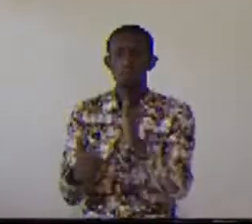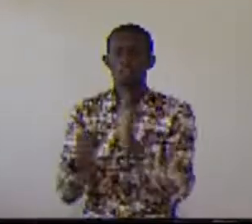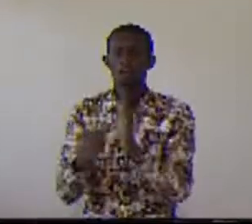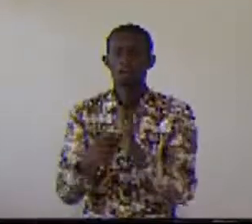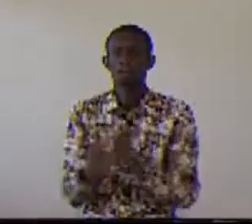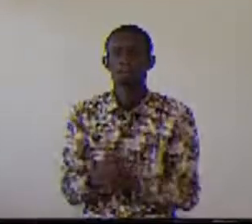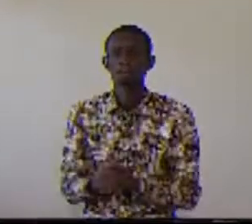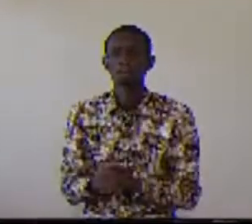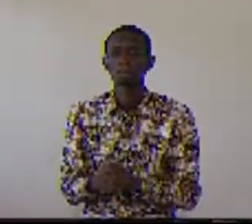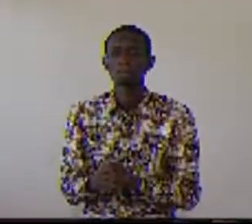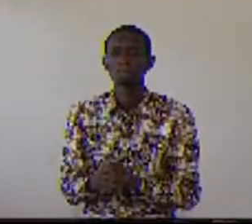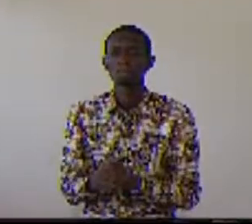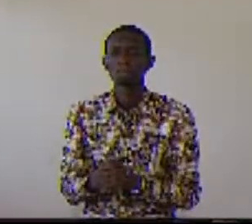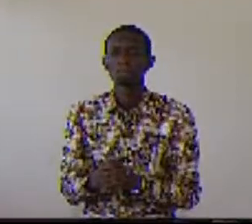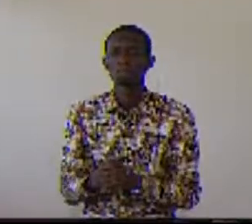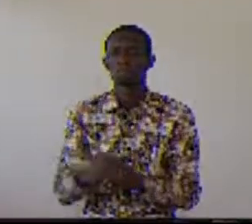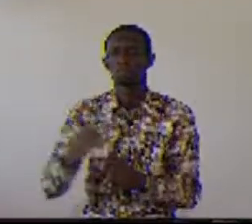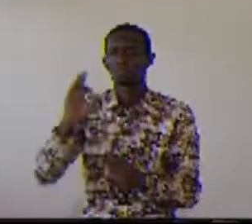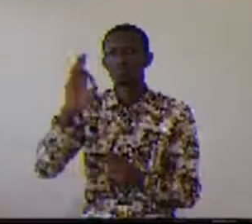bromine, and iodine.